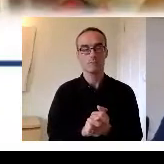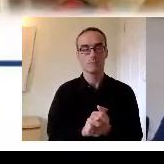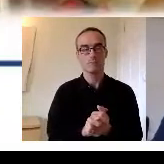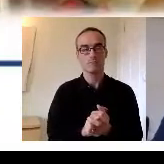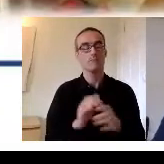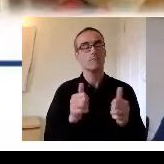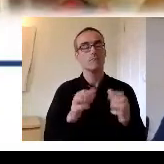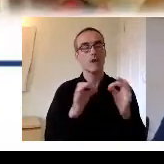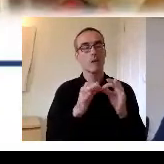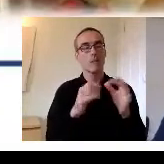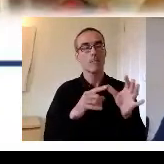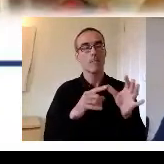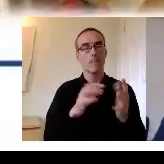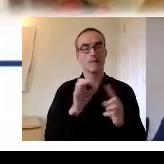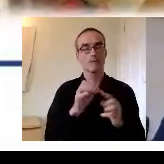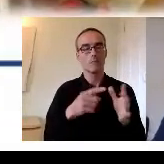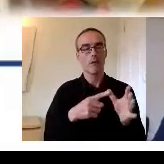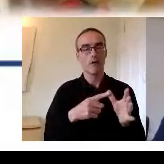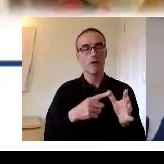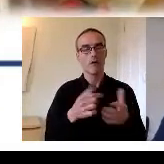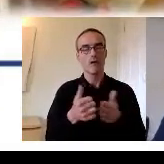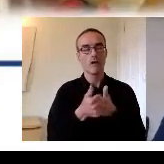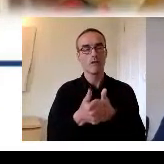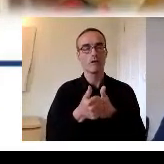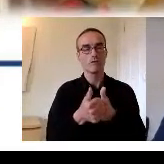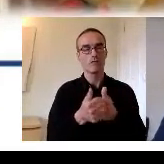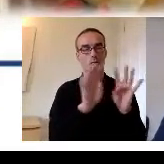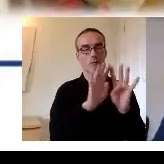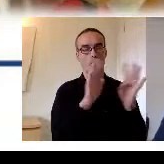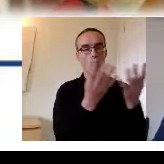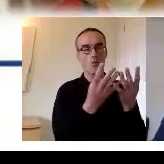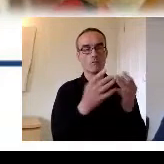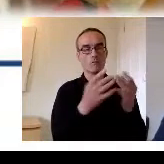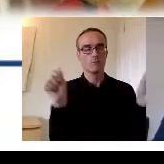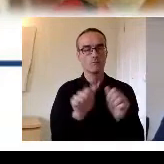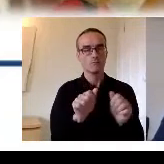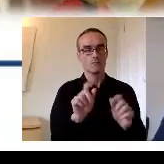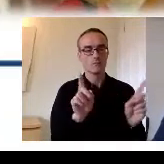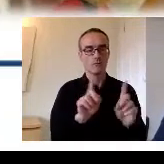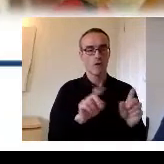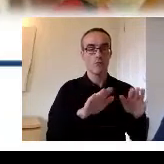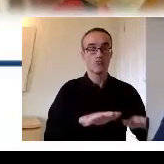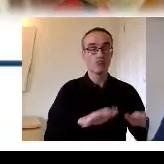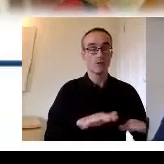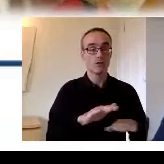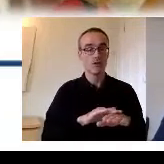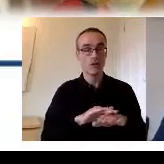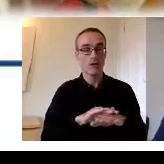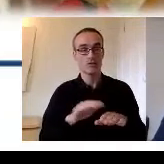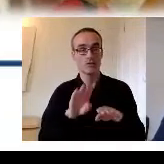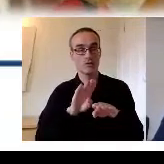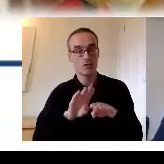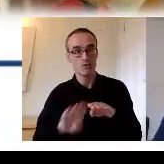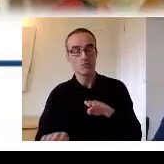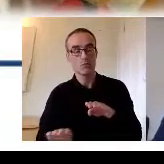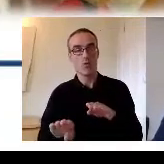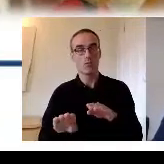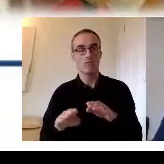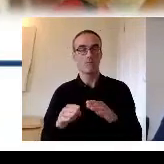The BASPA Advisory Board. BASPA, short acronym for British Asians in Sport and Physical Activity.